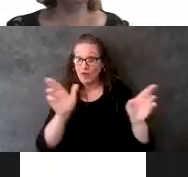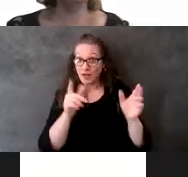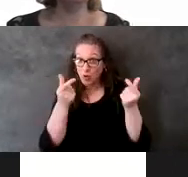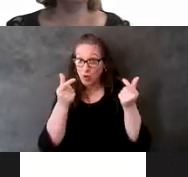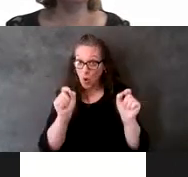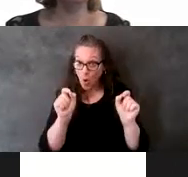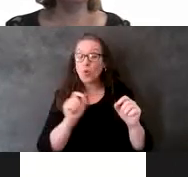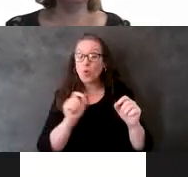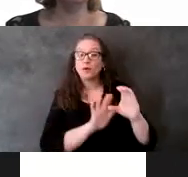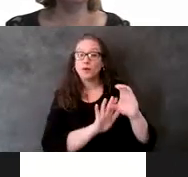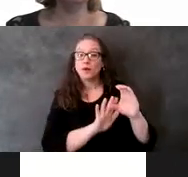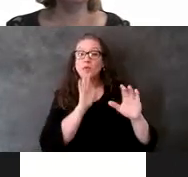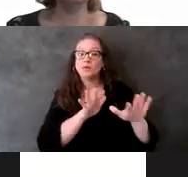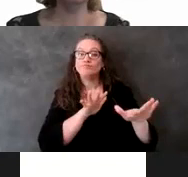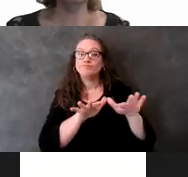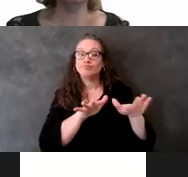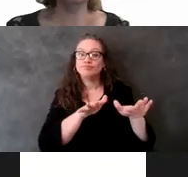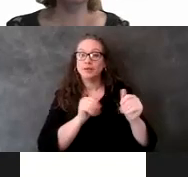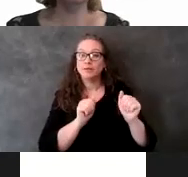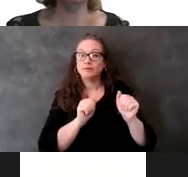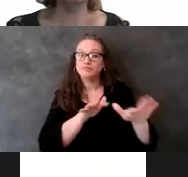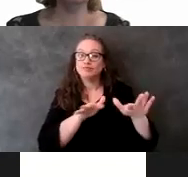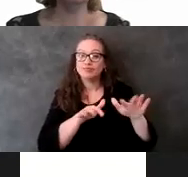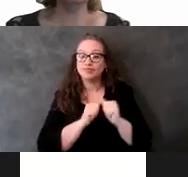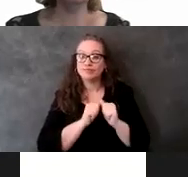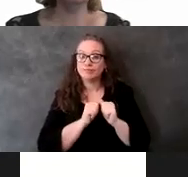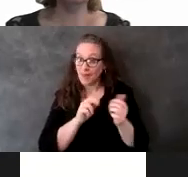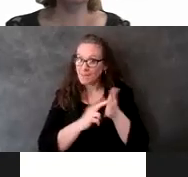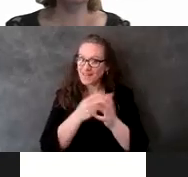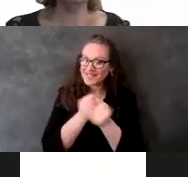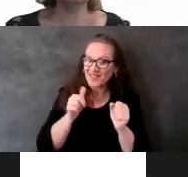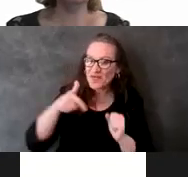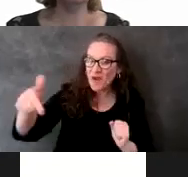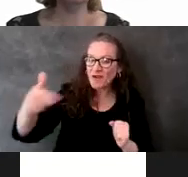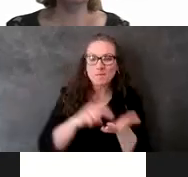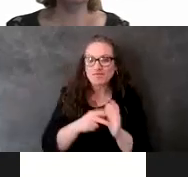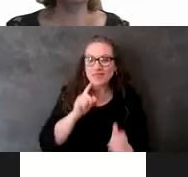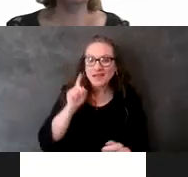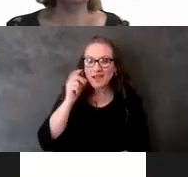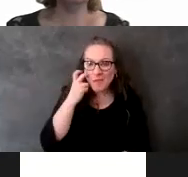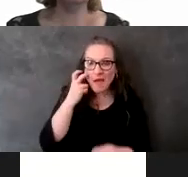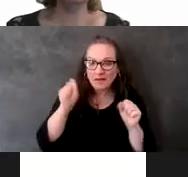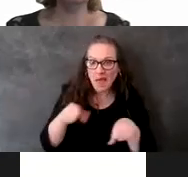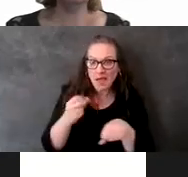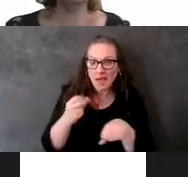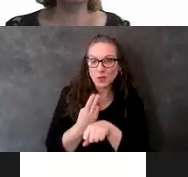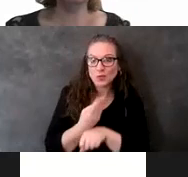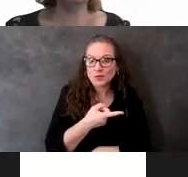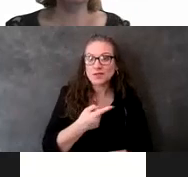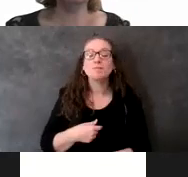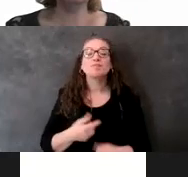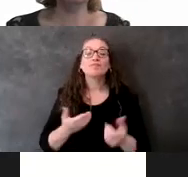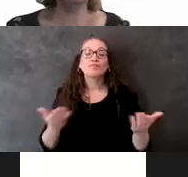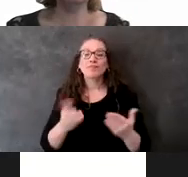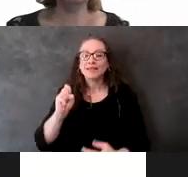and blind, you can still cross the street safely. In Sacramento County, as we replace the older models,